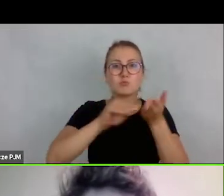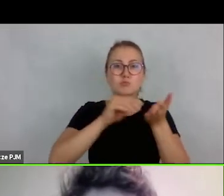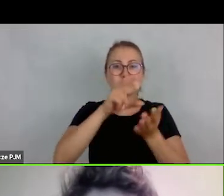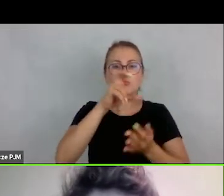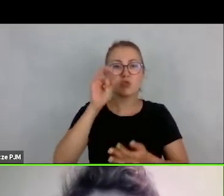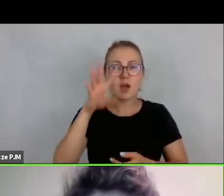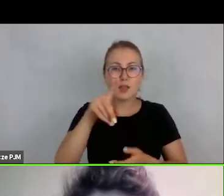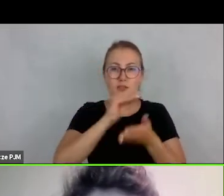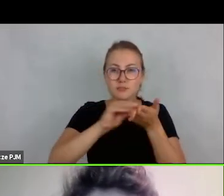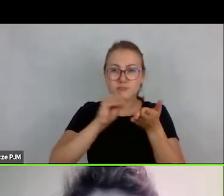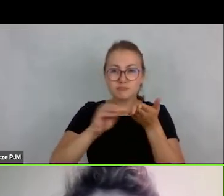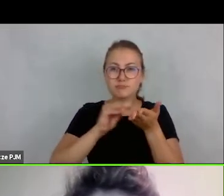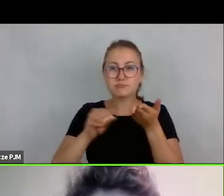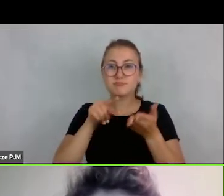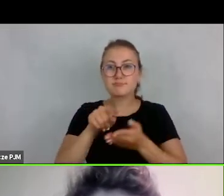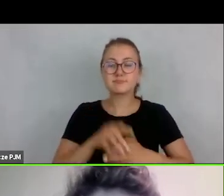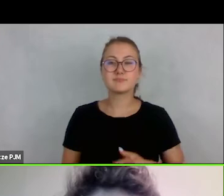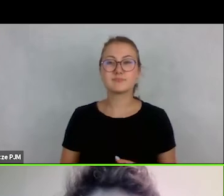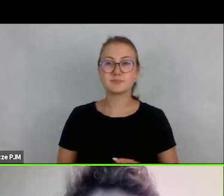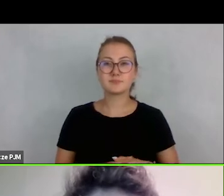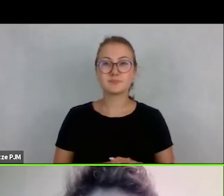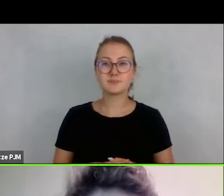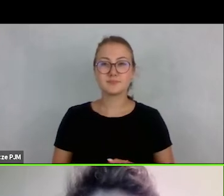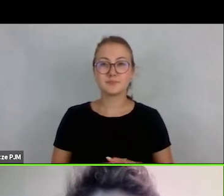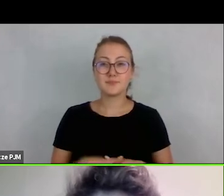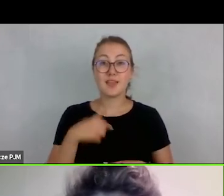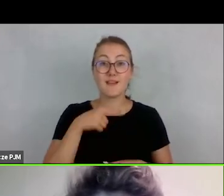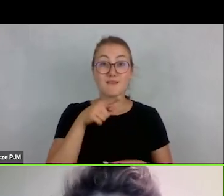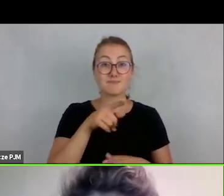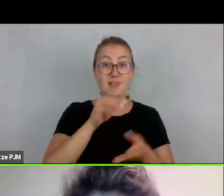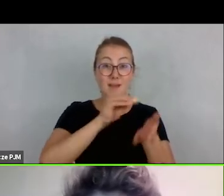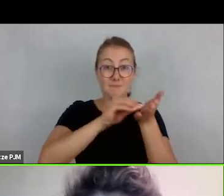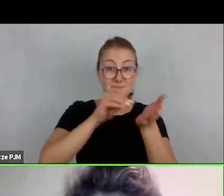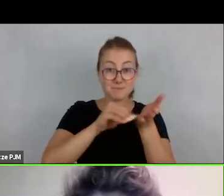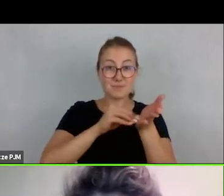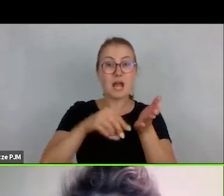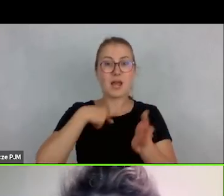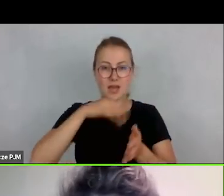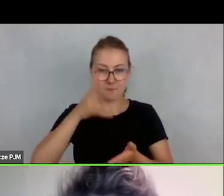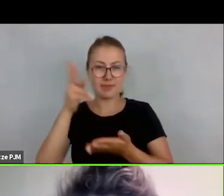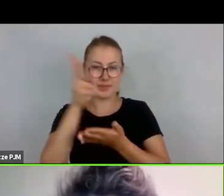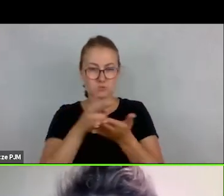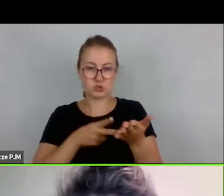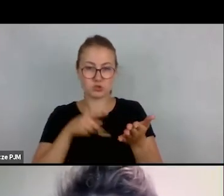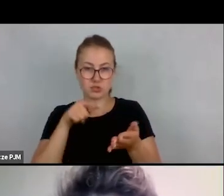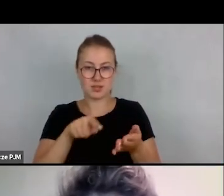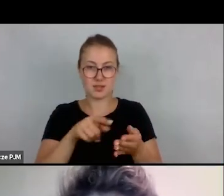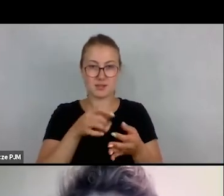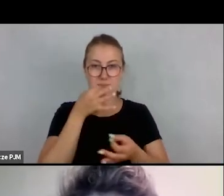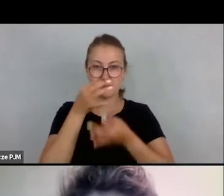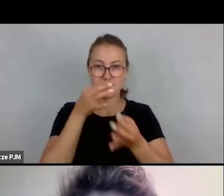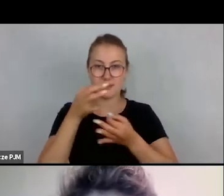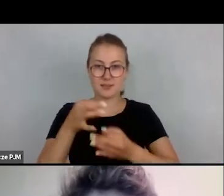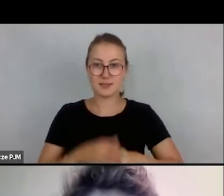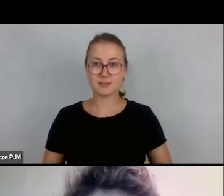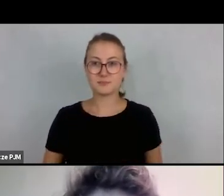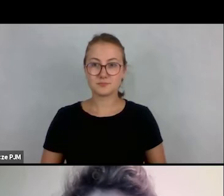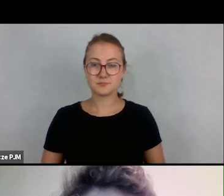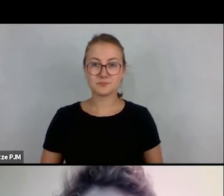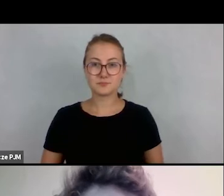further in our conversation. So you can share the screen. Great. Yeah, and I would really